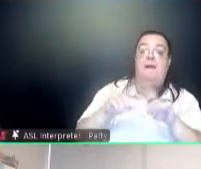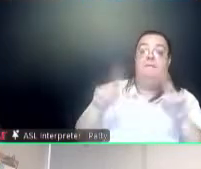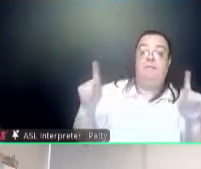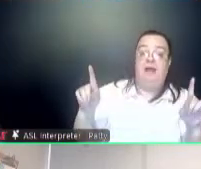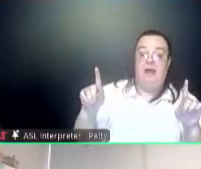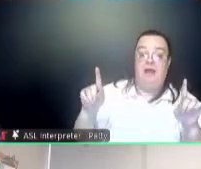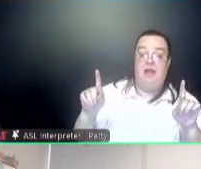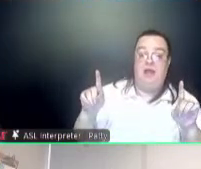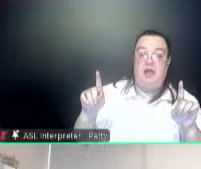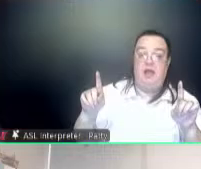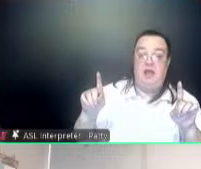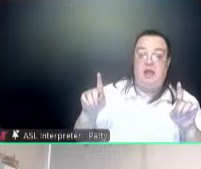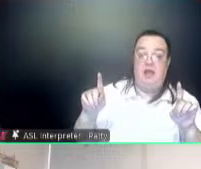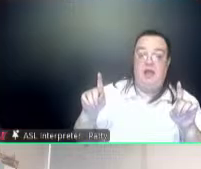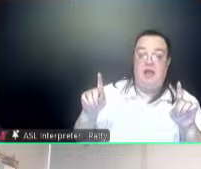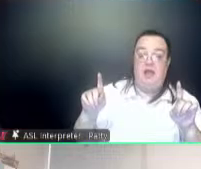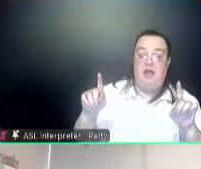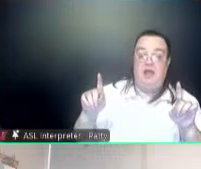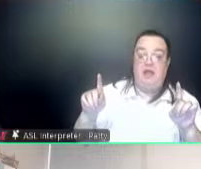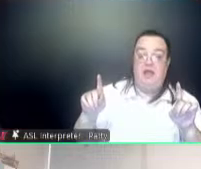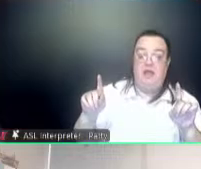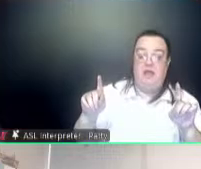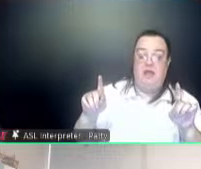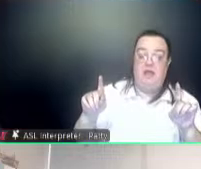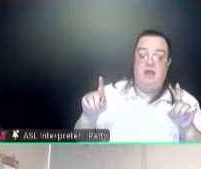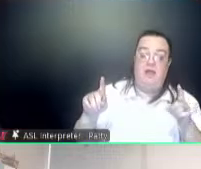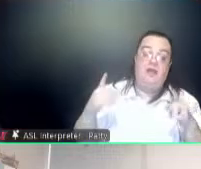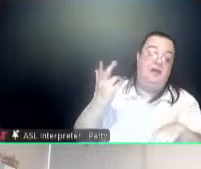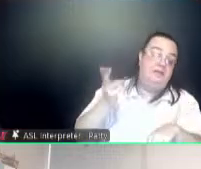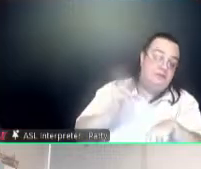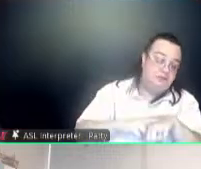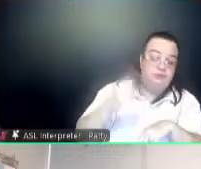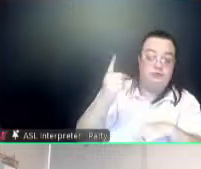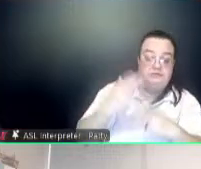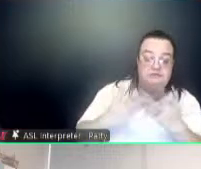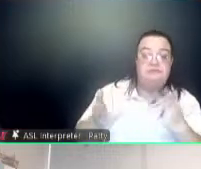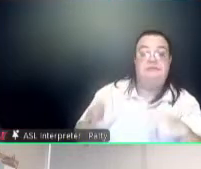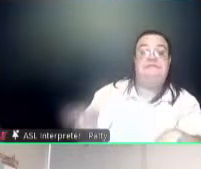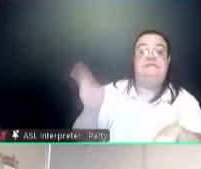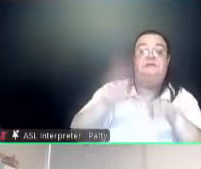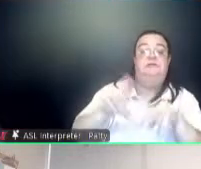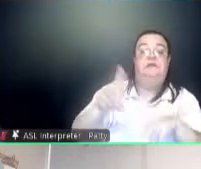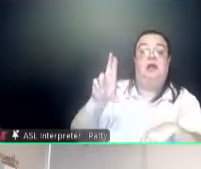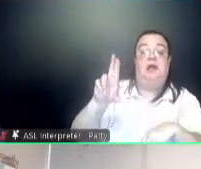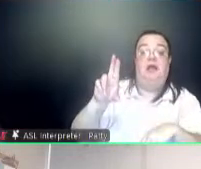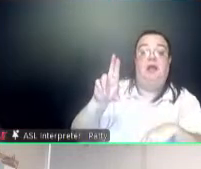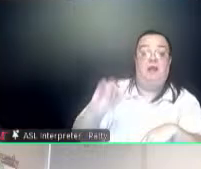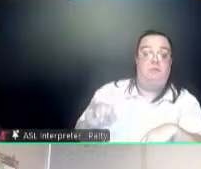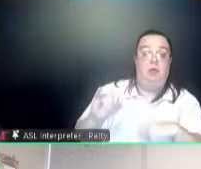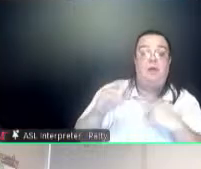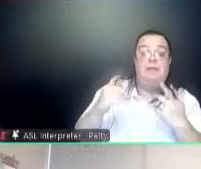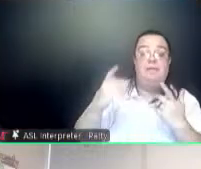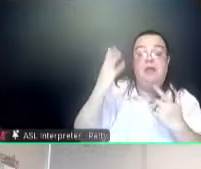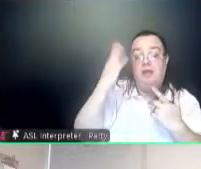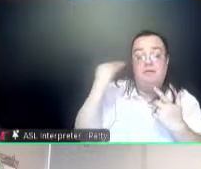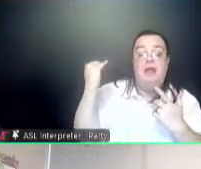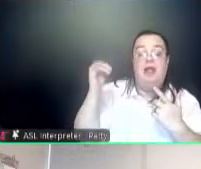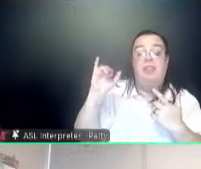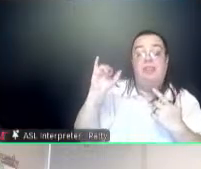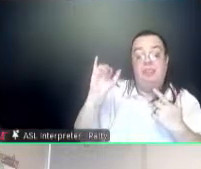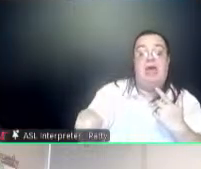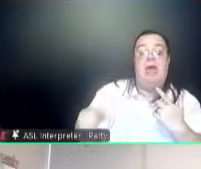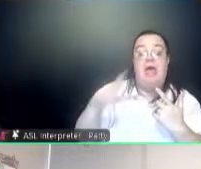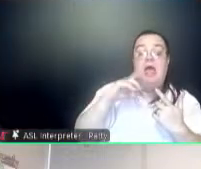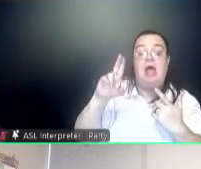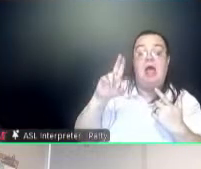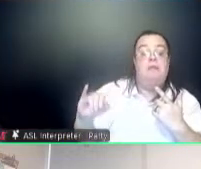one thing that we increased, of course, was the unemployment because it has increased as